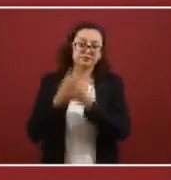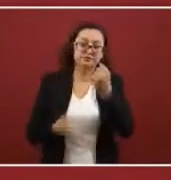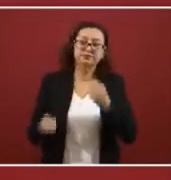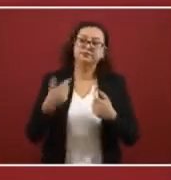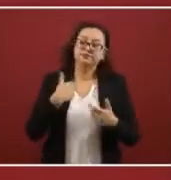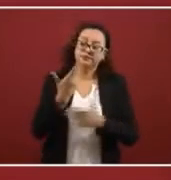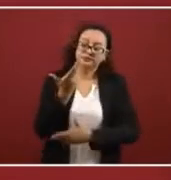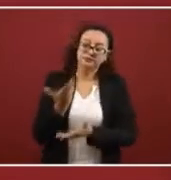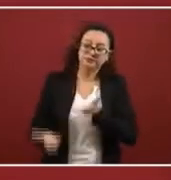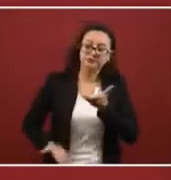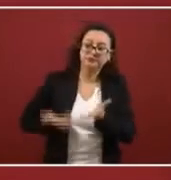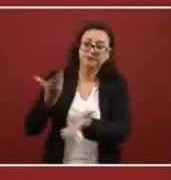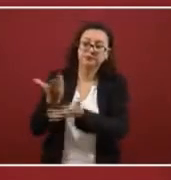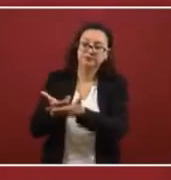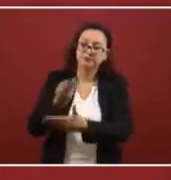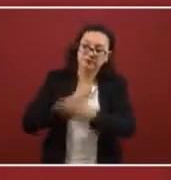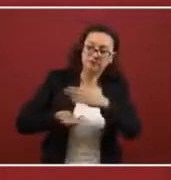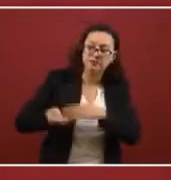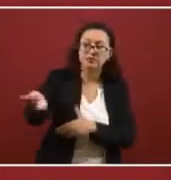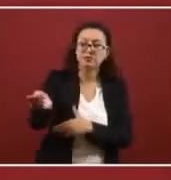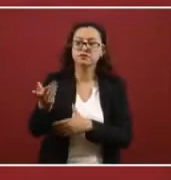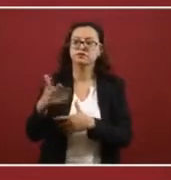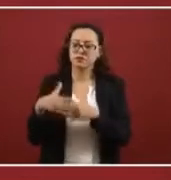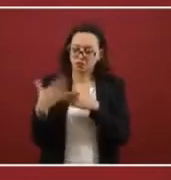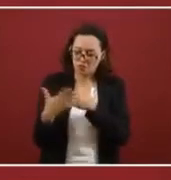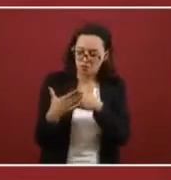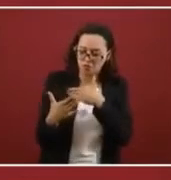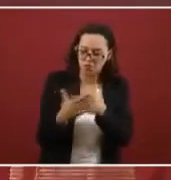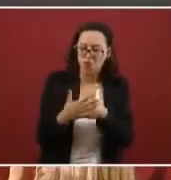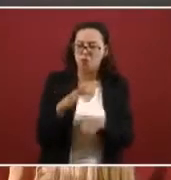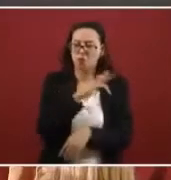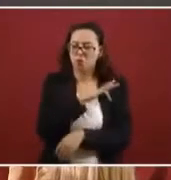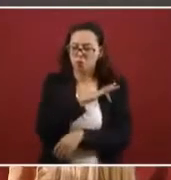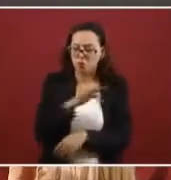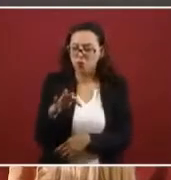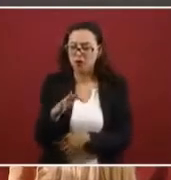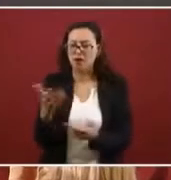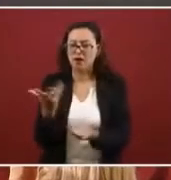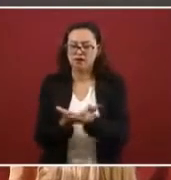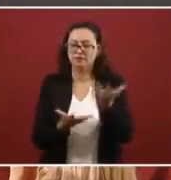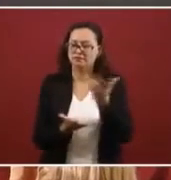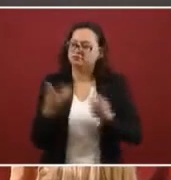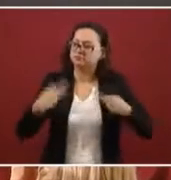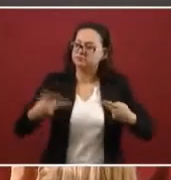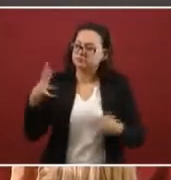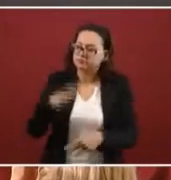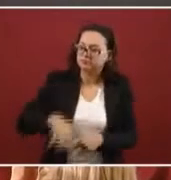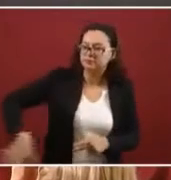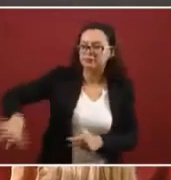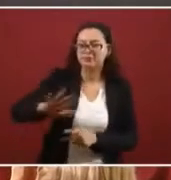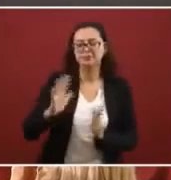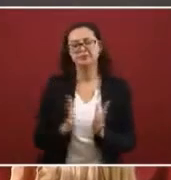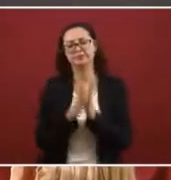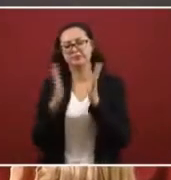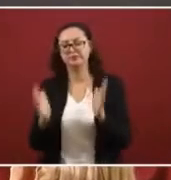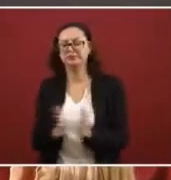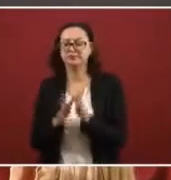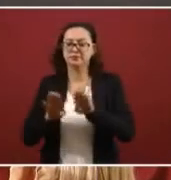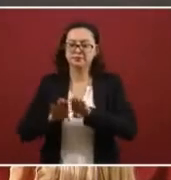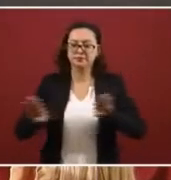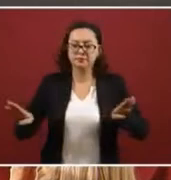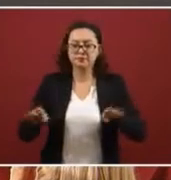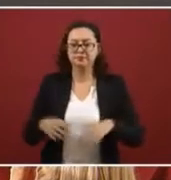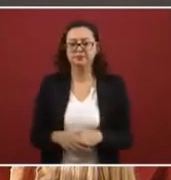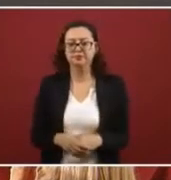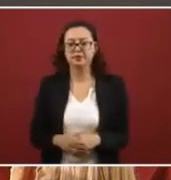initiative of constitutional de reform democracia participativa, in order to take into practice this reform.